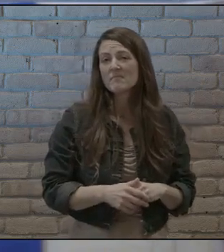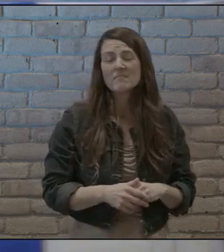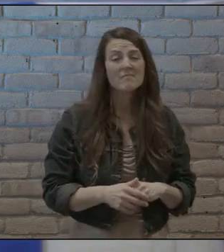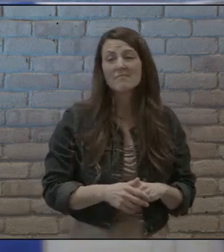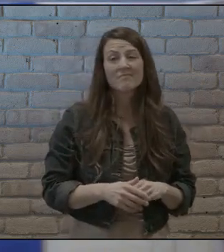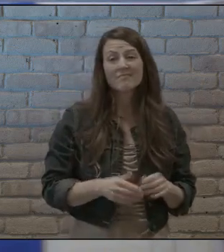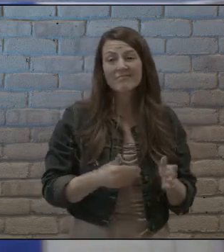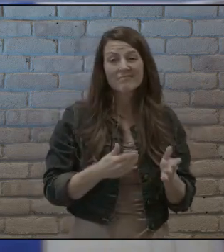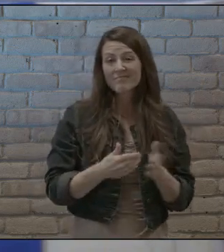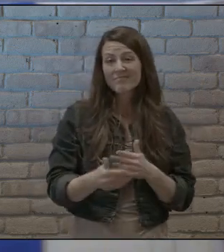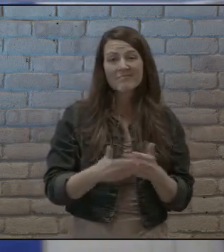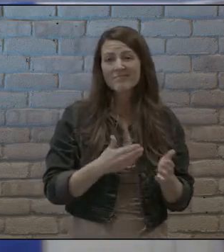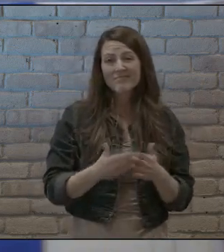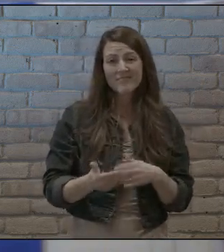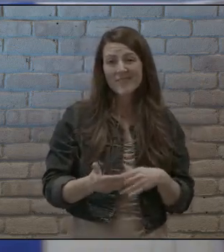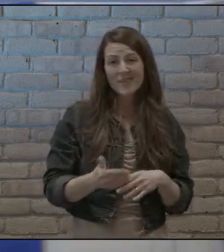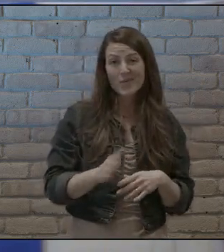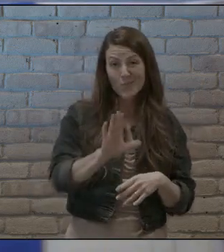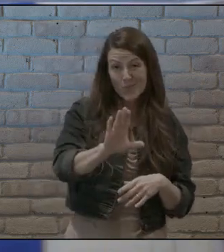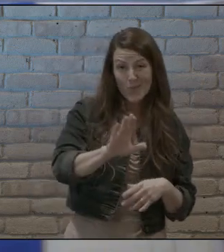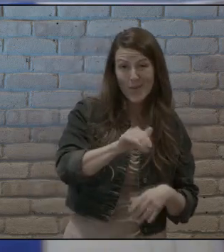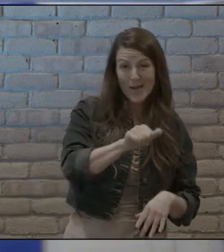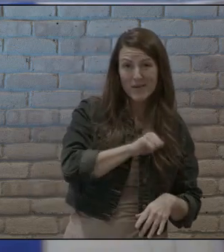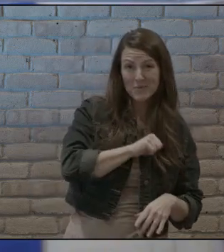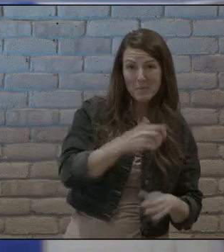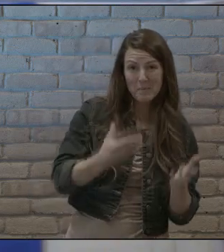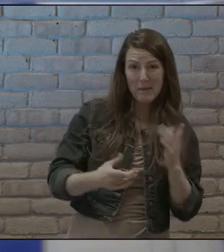no matter how bad your attitude is,